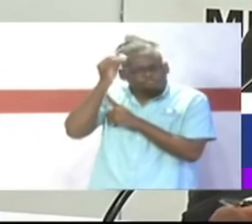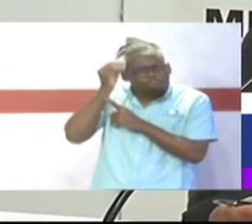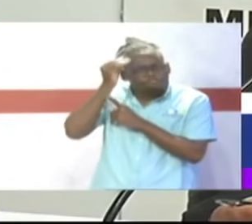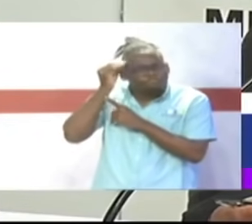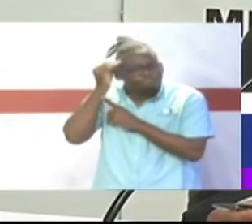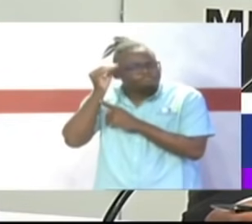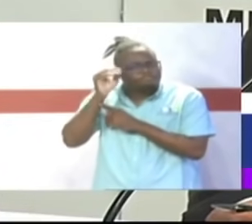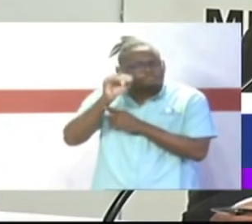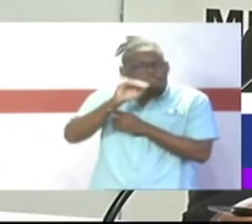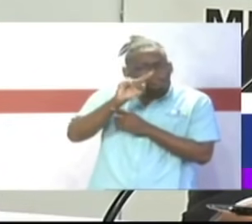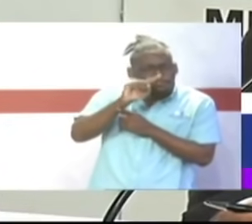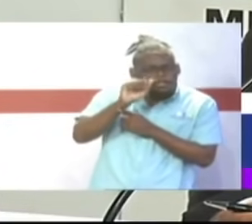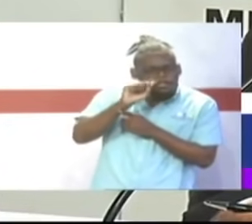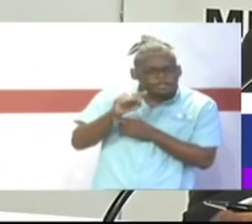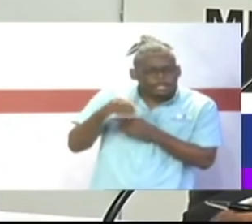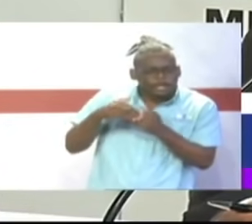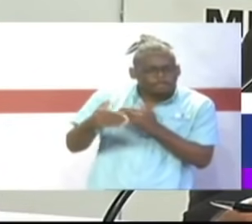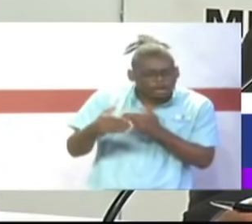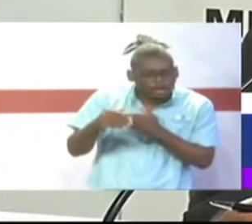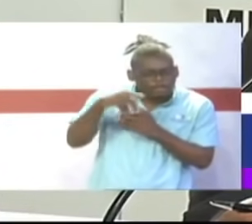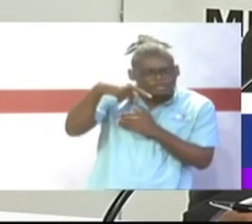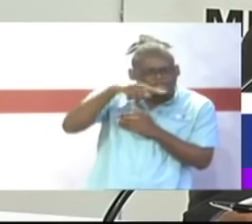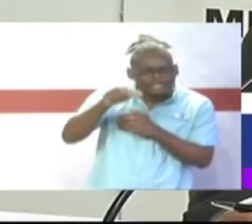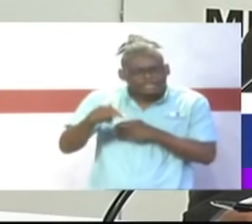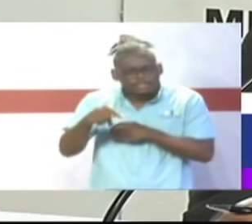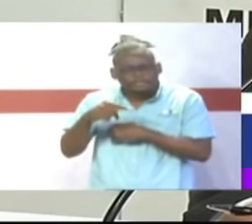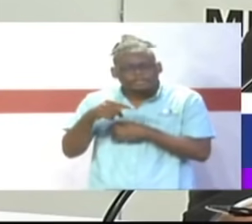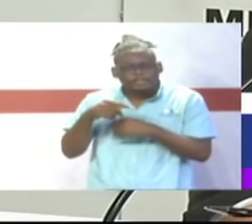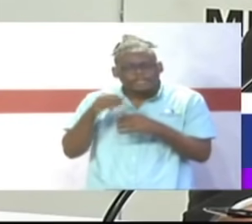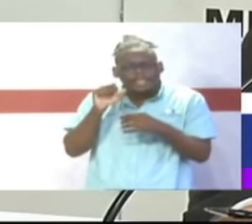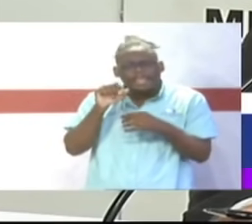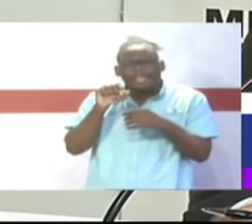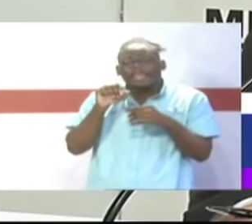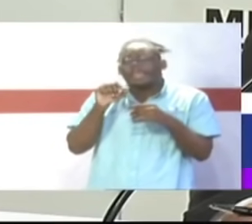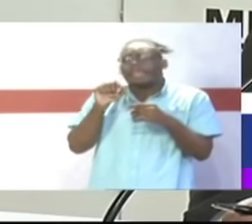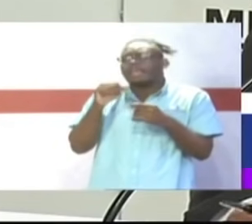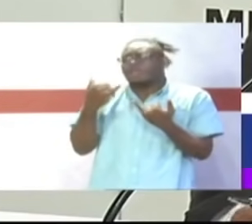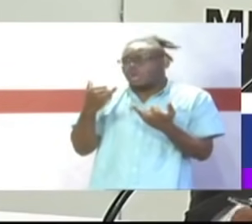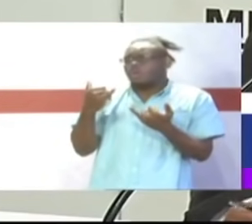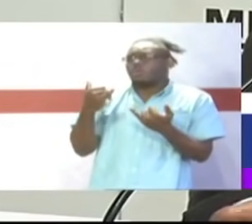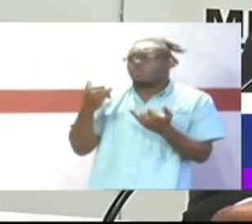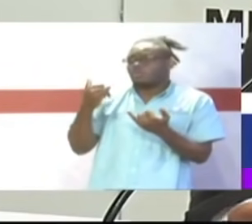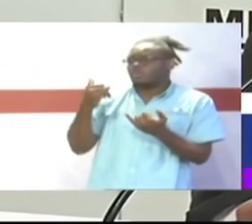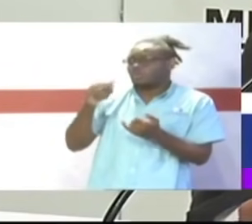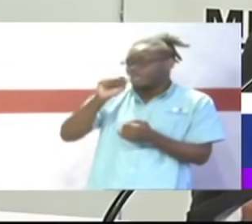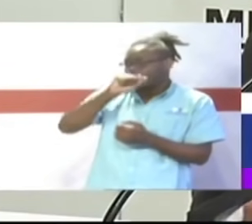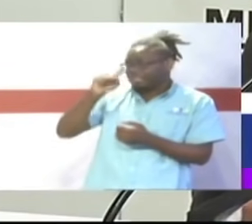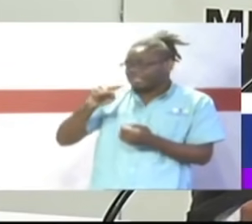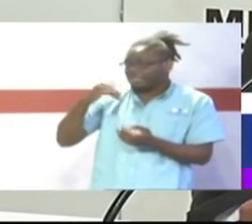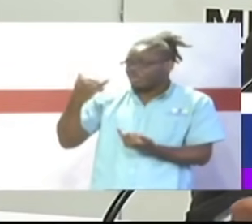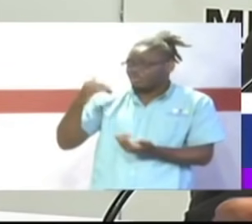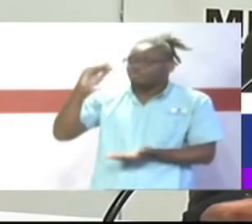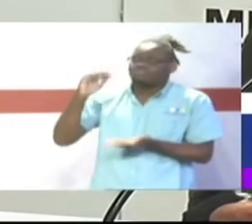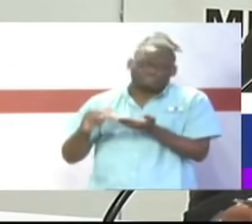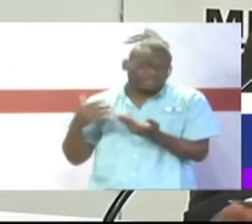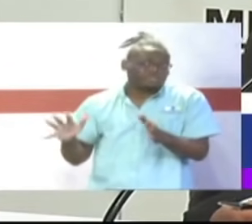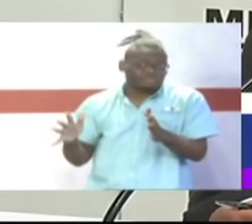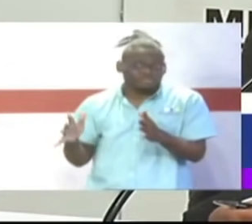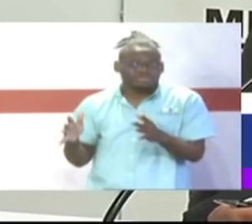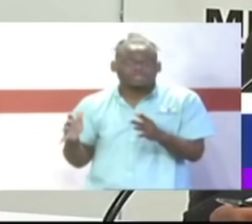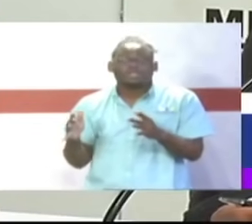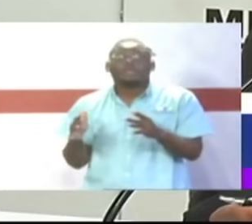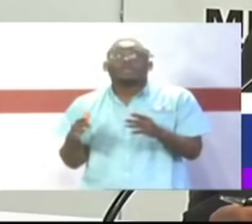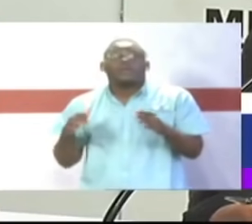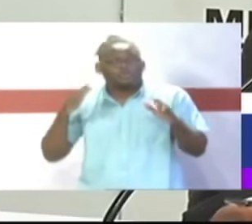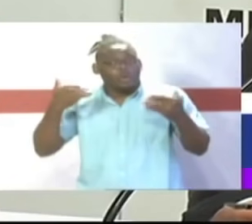stock is not adequate. Having said that, we have to consider the persons who would have had a single dose of Pfizer, and we